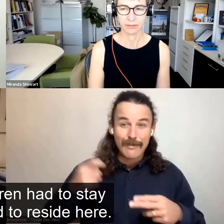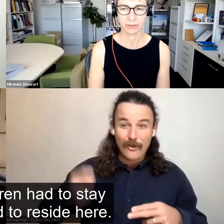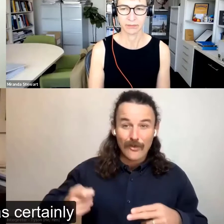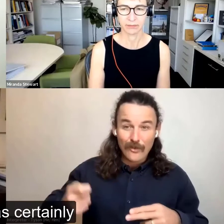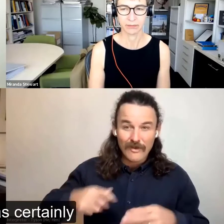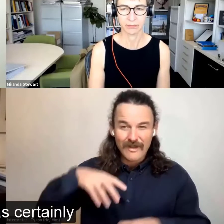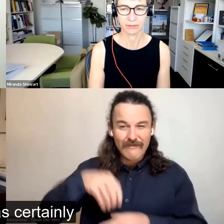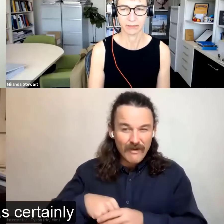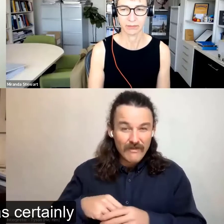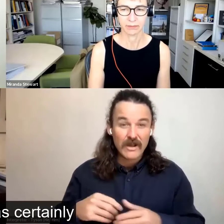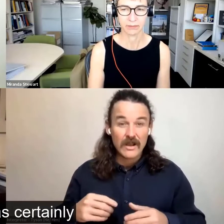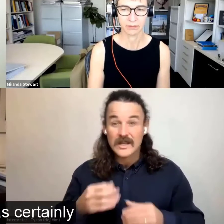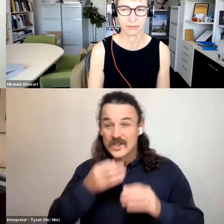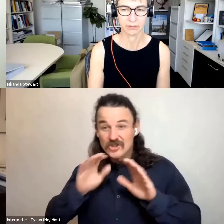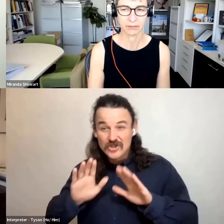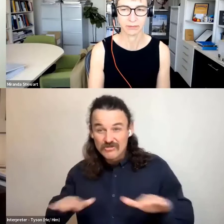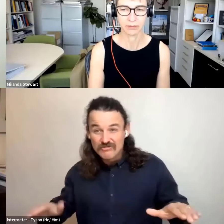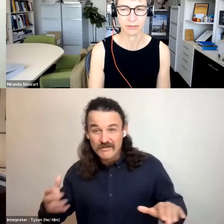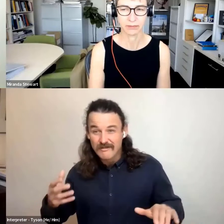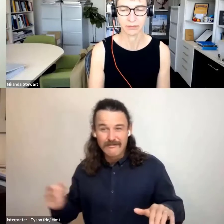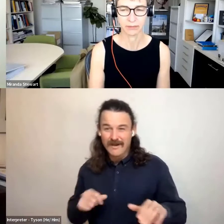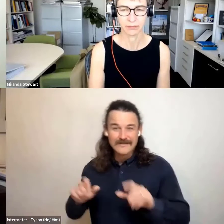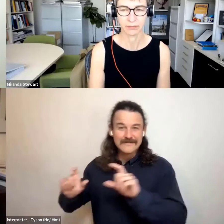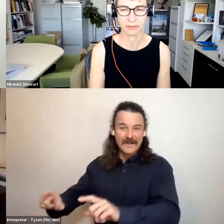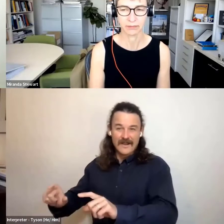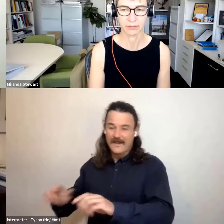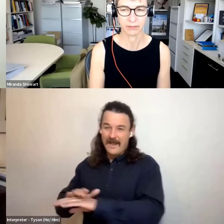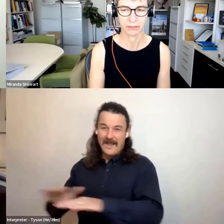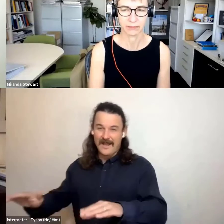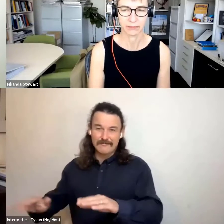here. And I was certainly